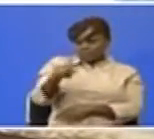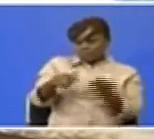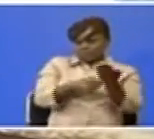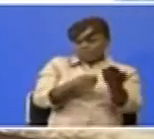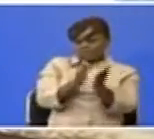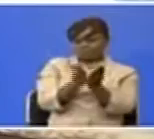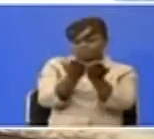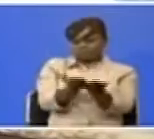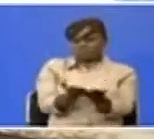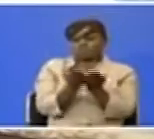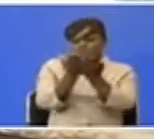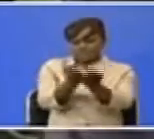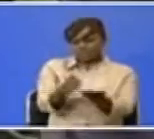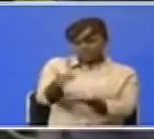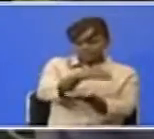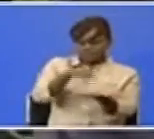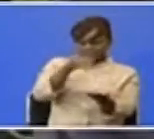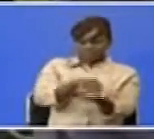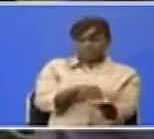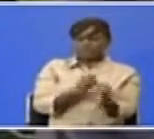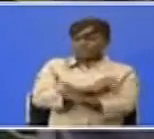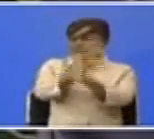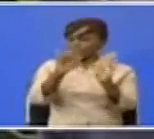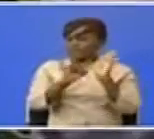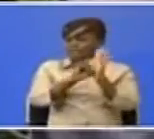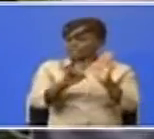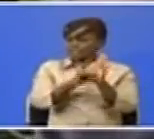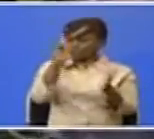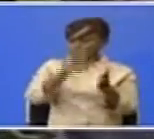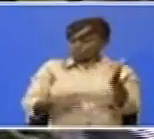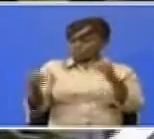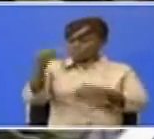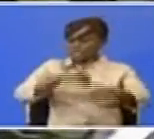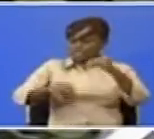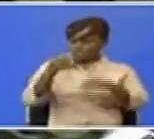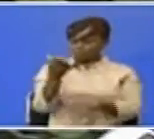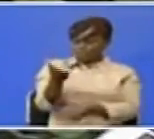that were submitted to various polling stations. It is a clear indication that this election,